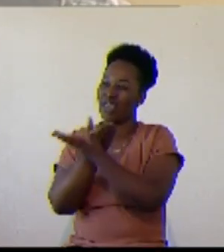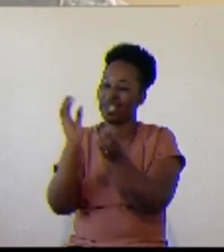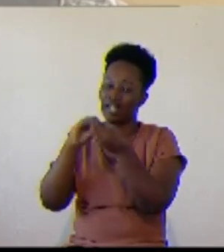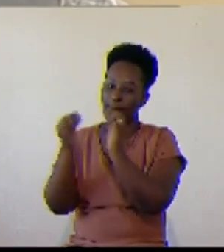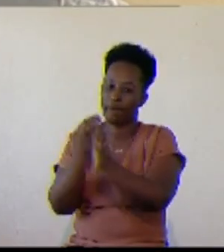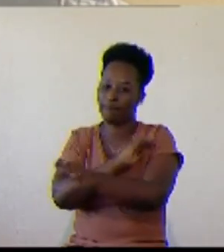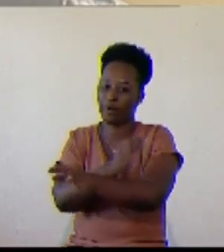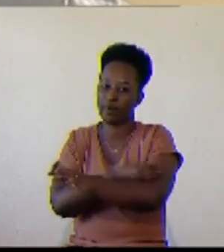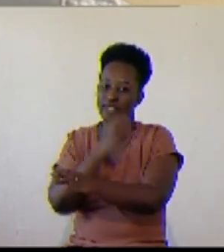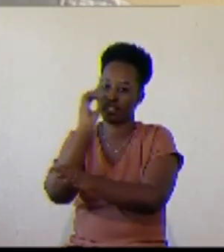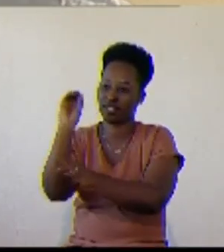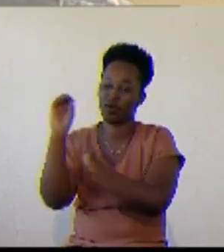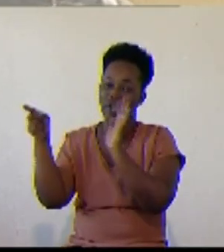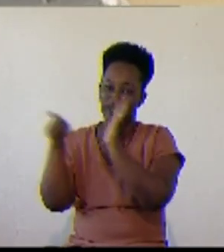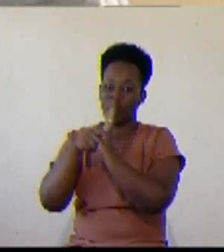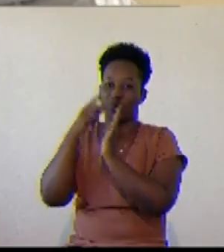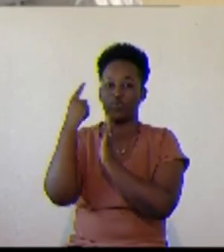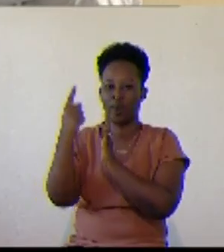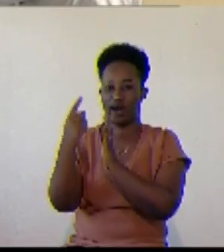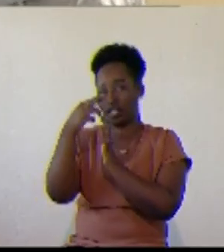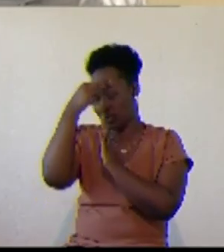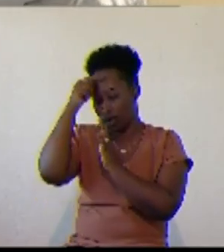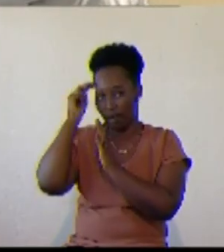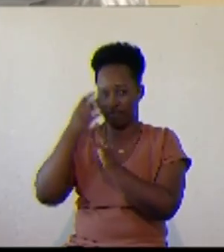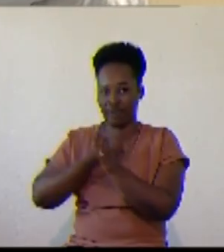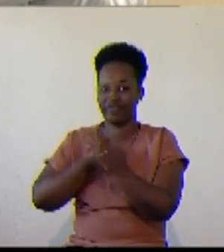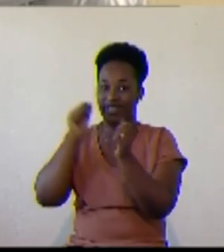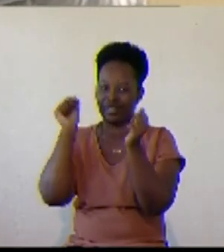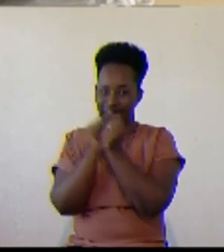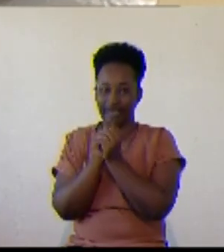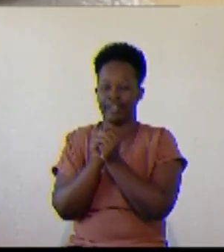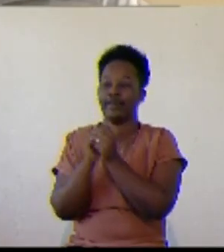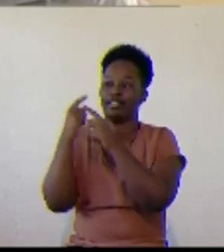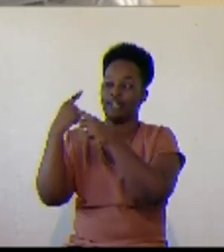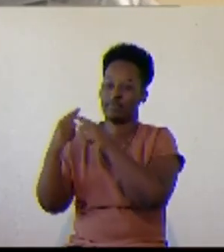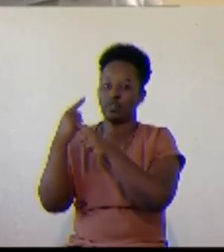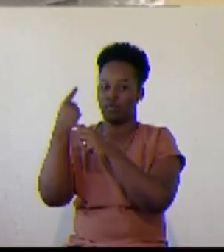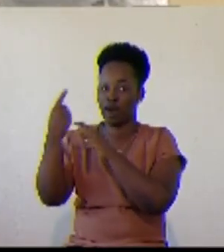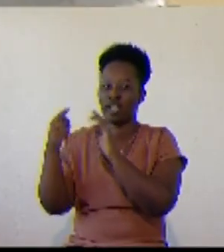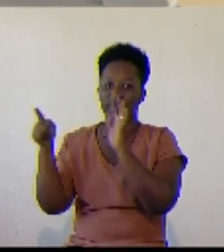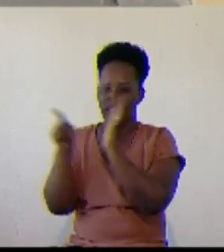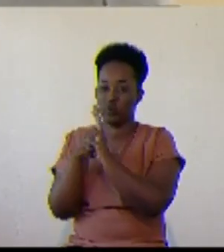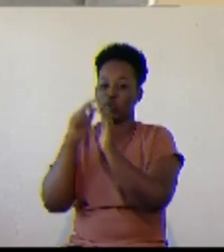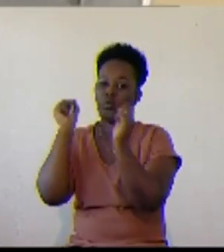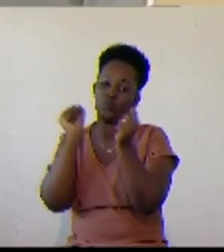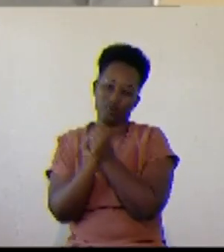to power 0 is 1. That's why here we have 10 times 1, which is